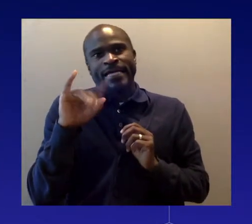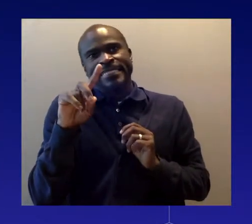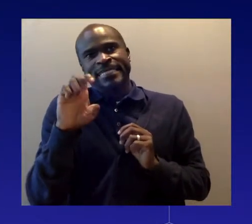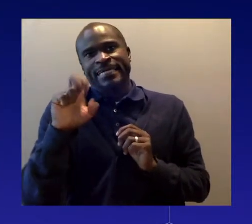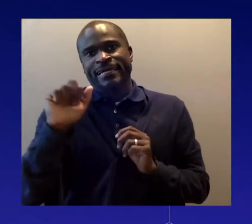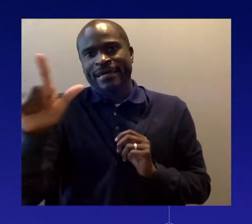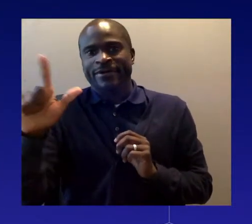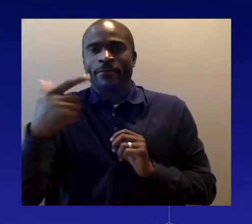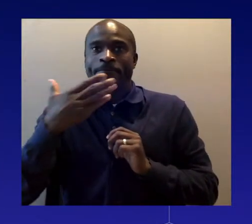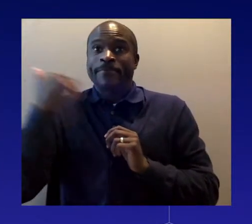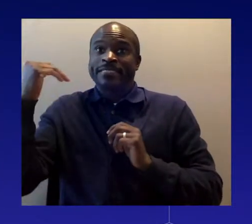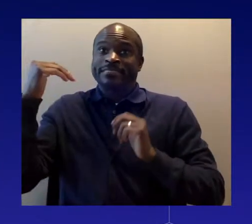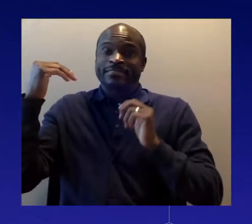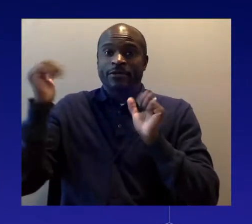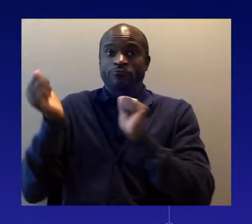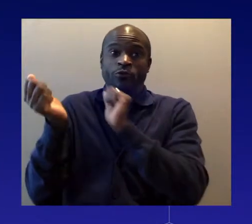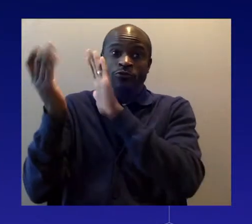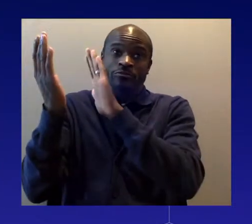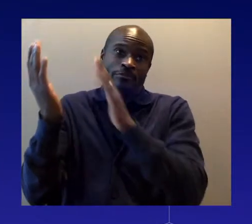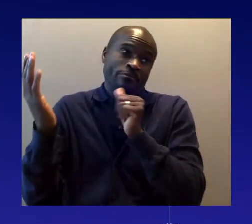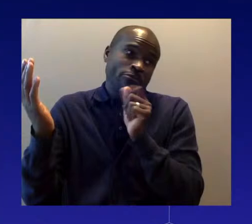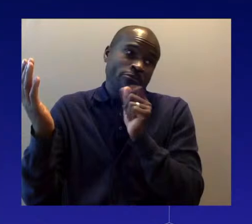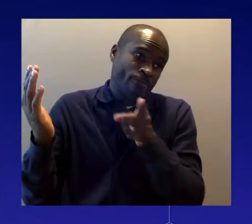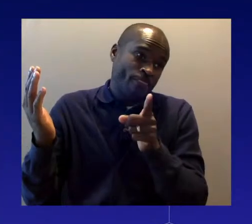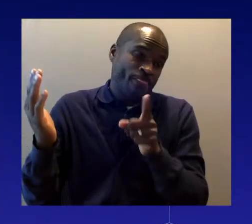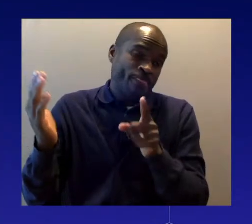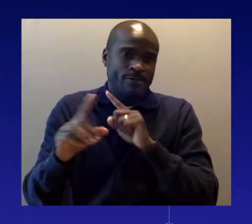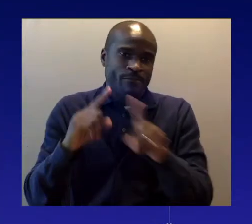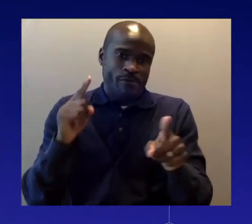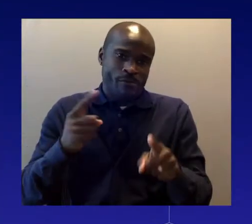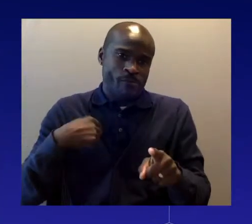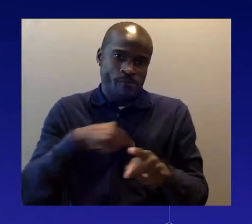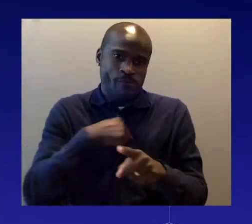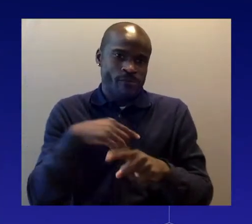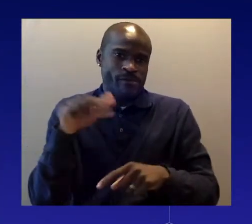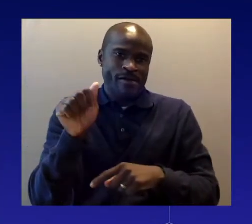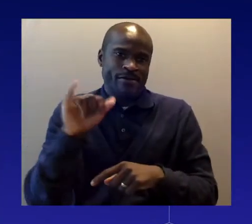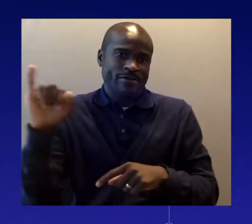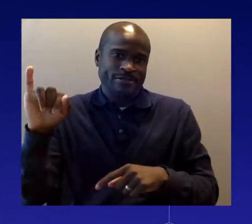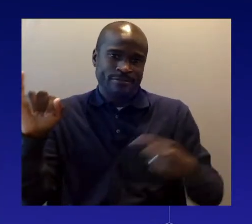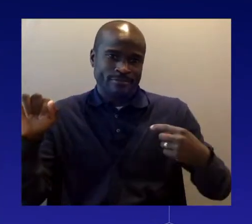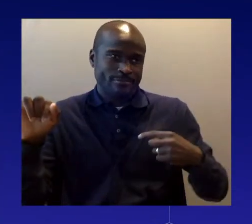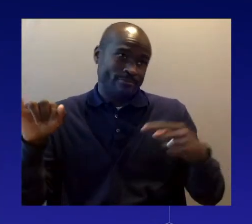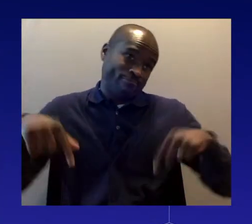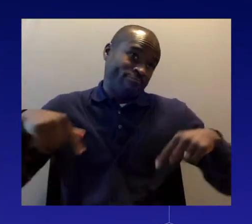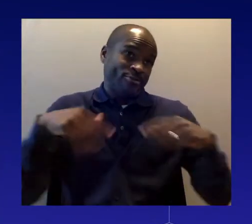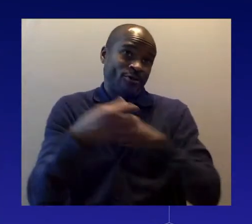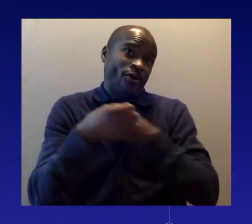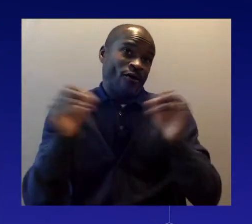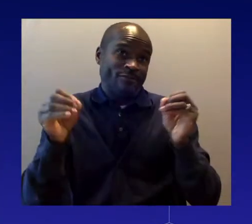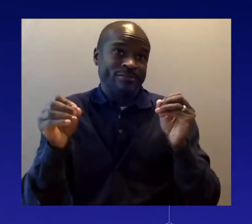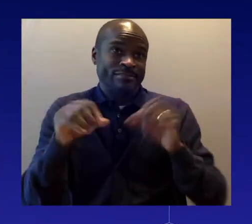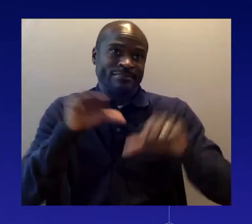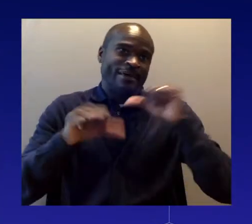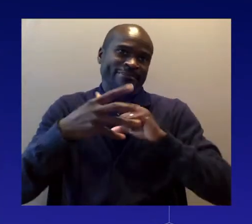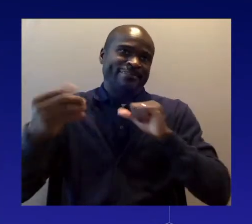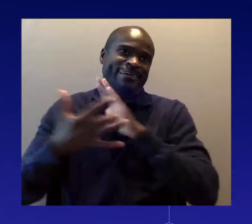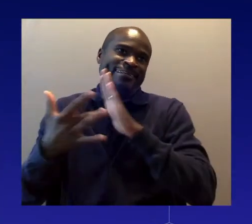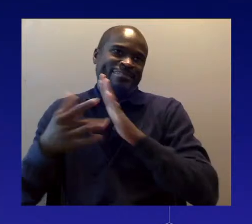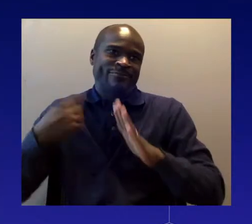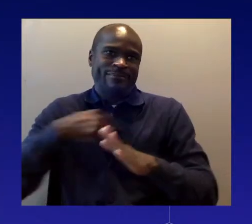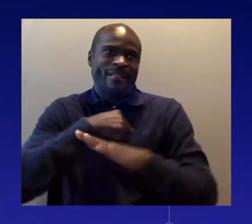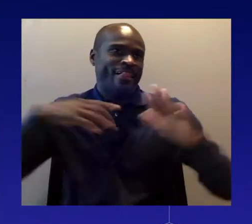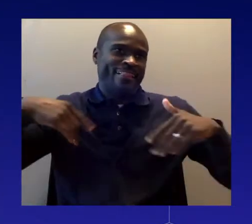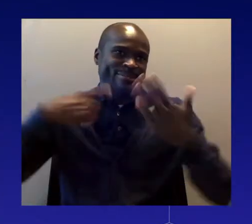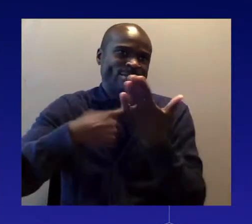I think that AI, we have, this is the Office of Science and Technology, we haven't talked about AI, stands to transform everything,